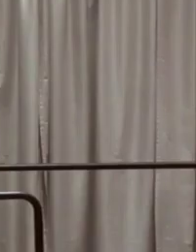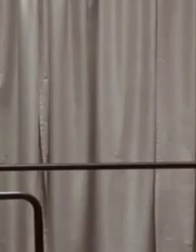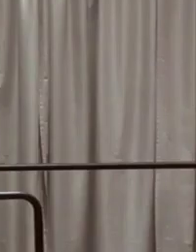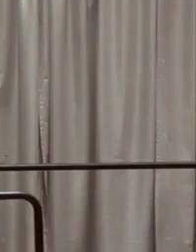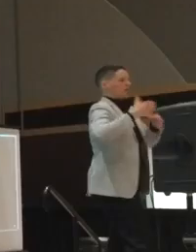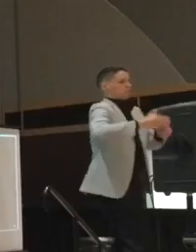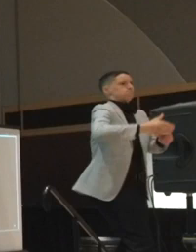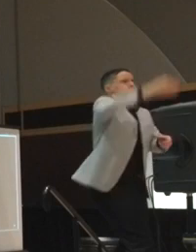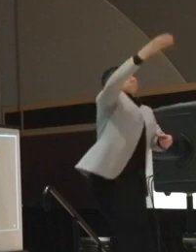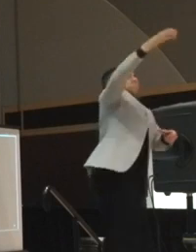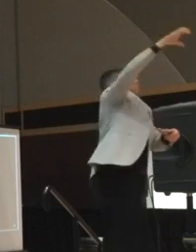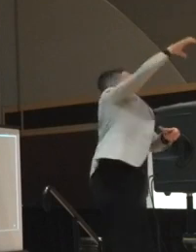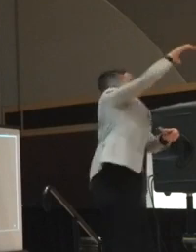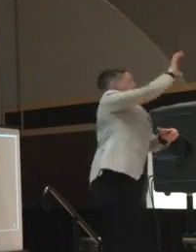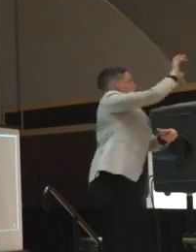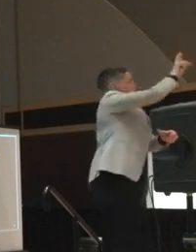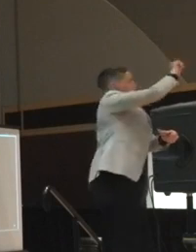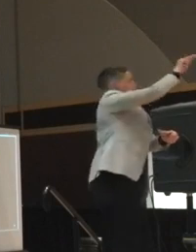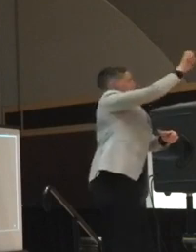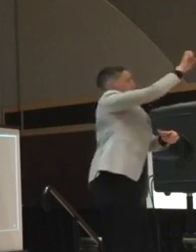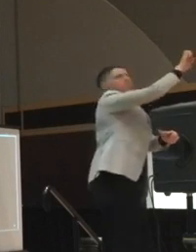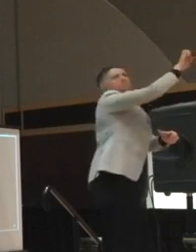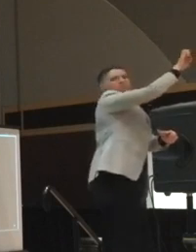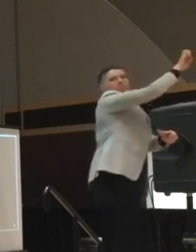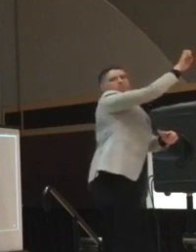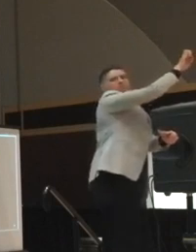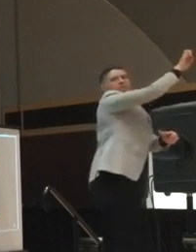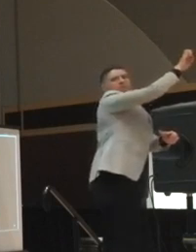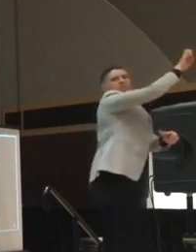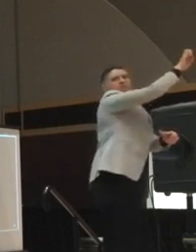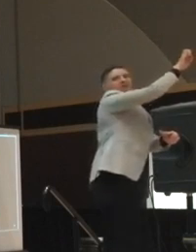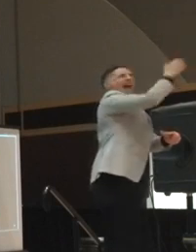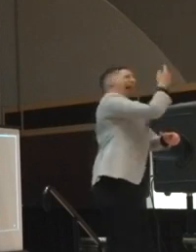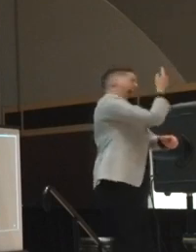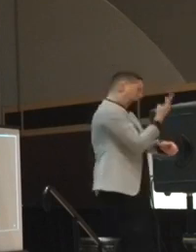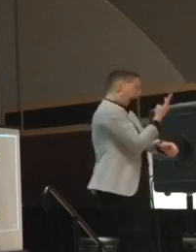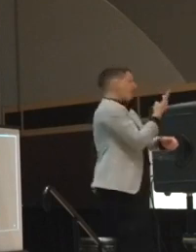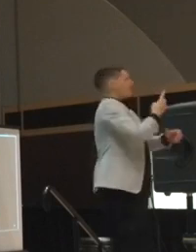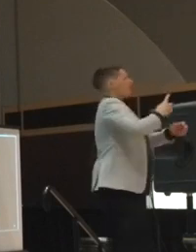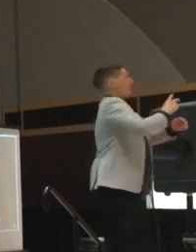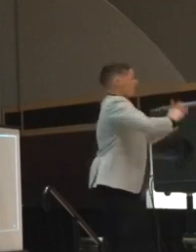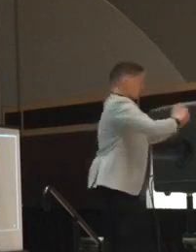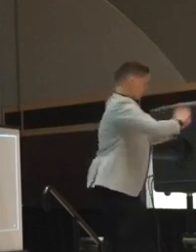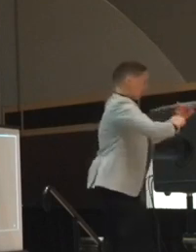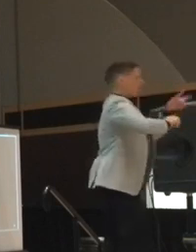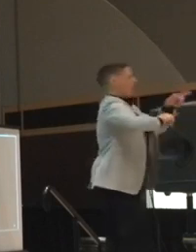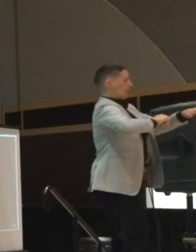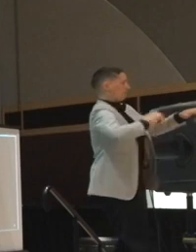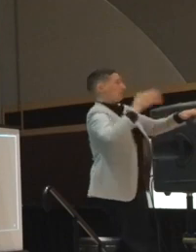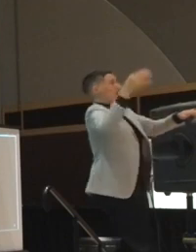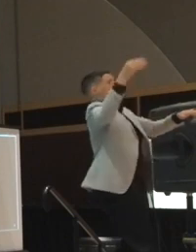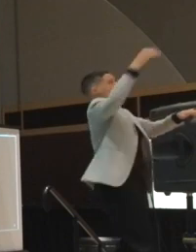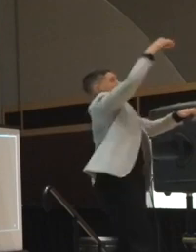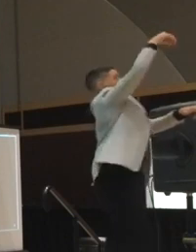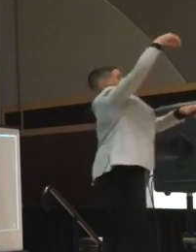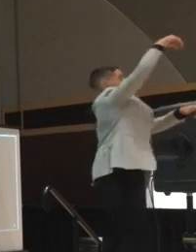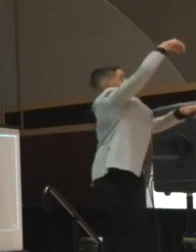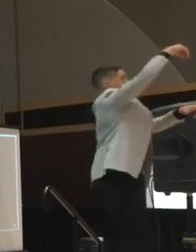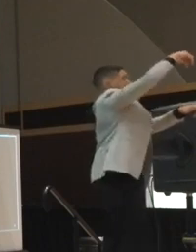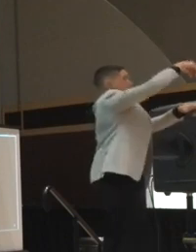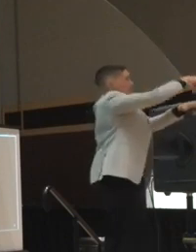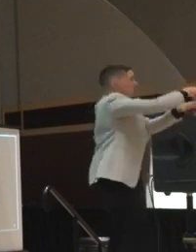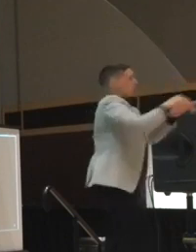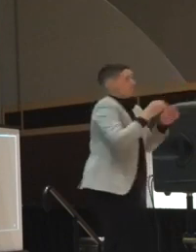feet onto an airplane wing, a half-built airplane. And so the mathematicians and the engineers calculate